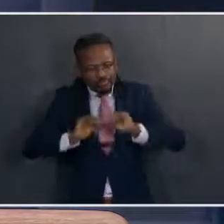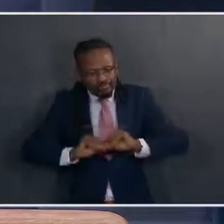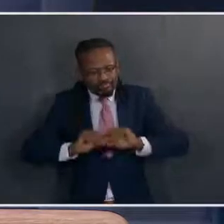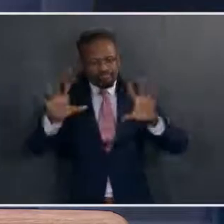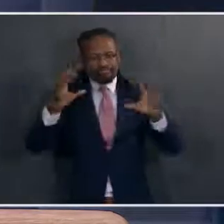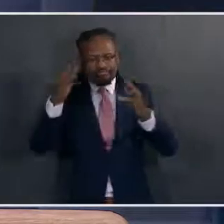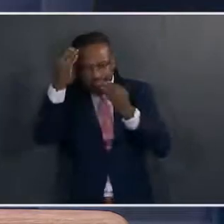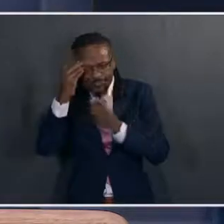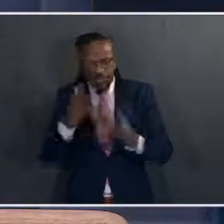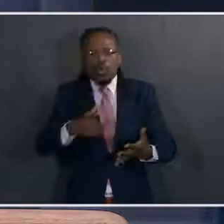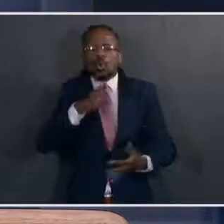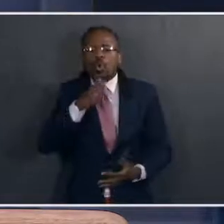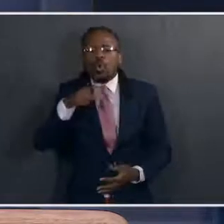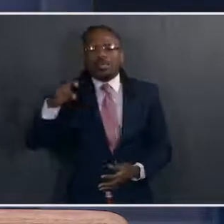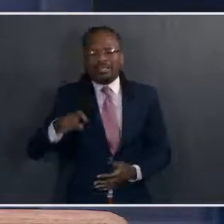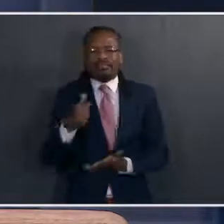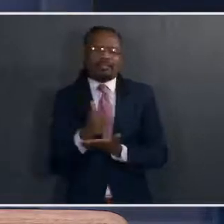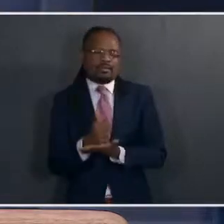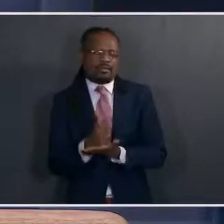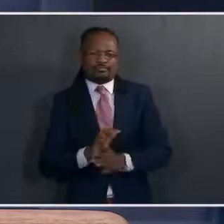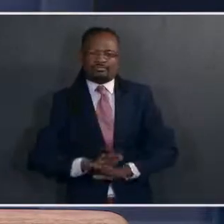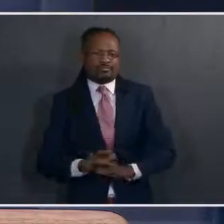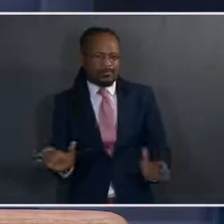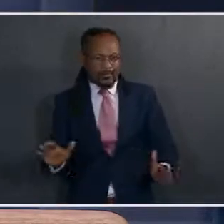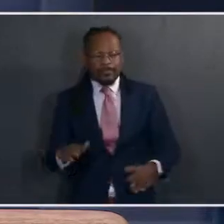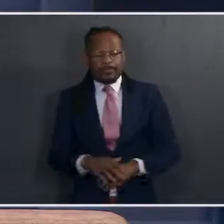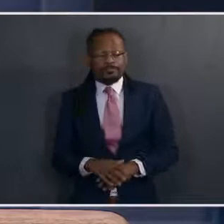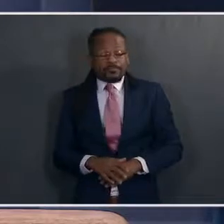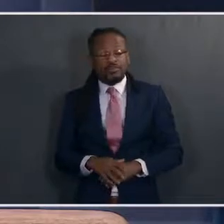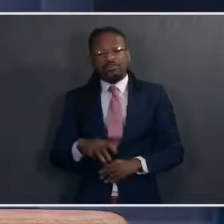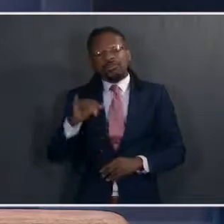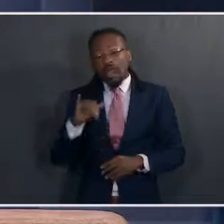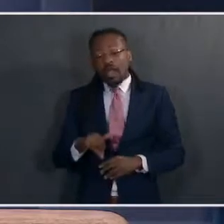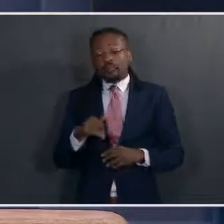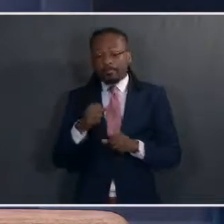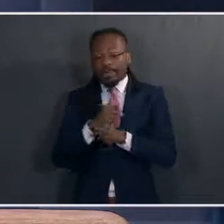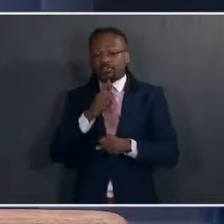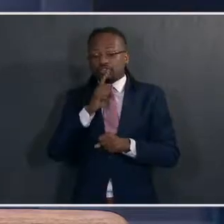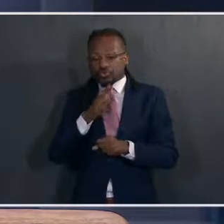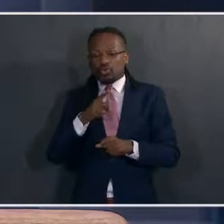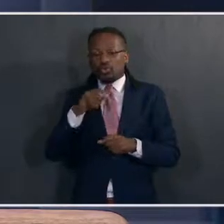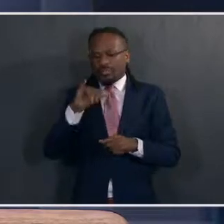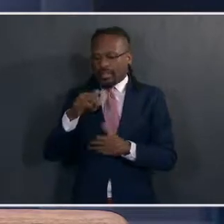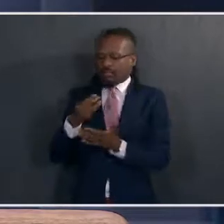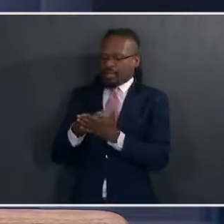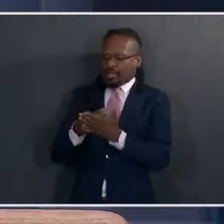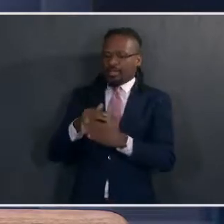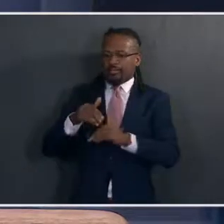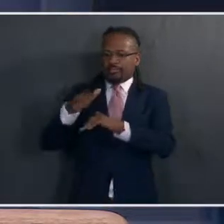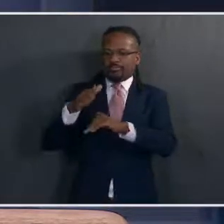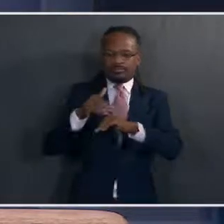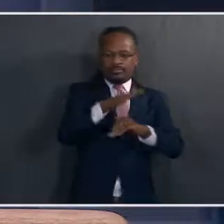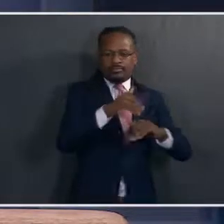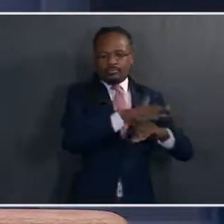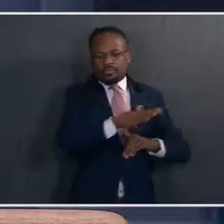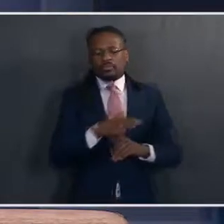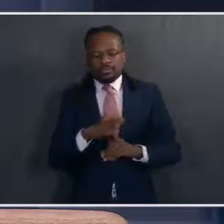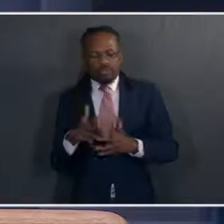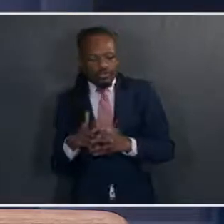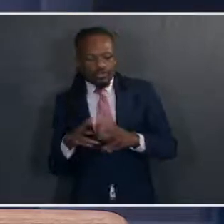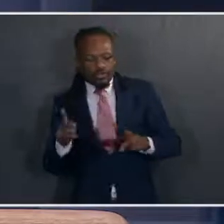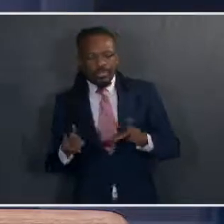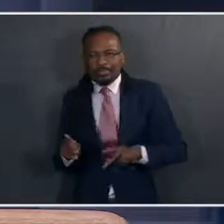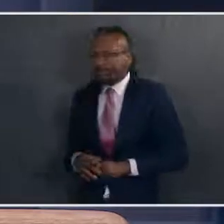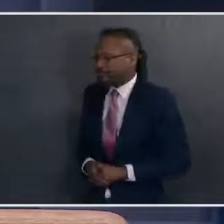is defined and why he's so focused on ensuring those checks get out to the American people. Go ahead. Two quick